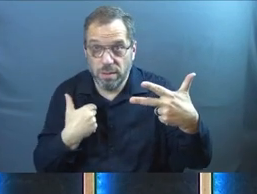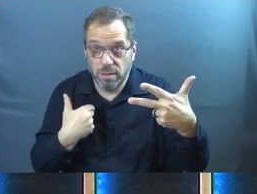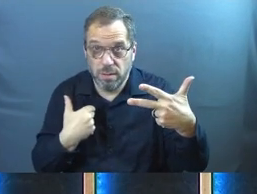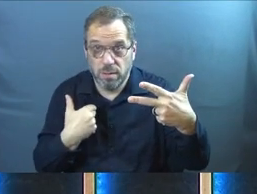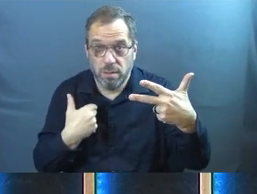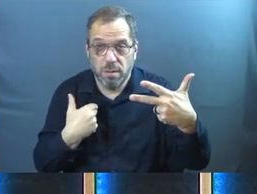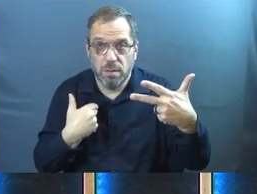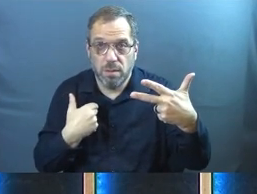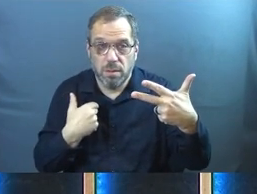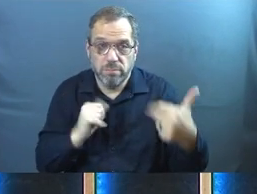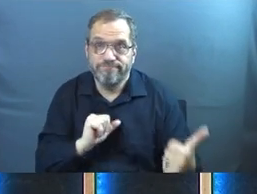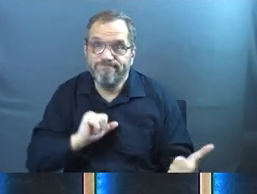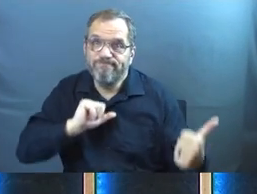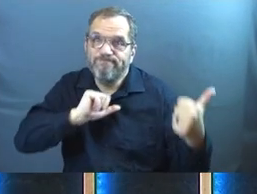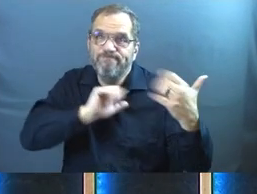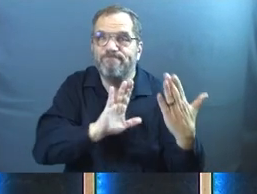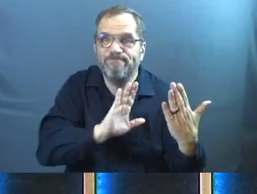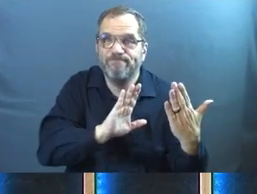Face them.